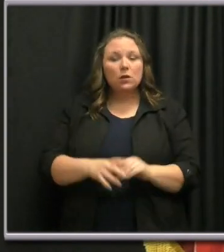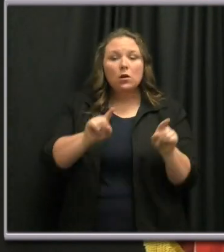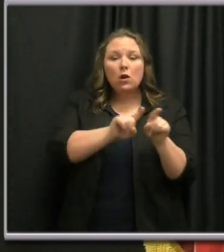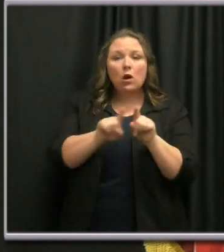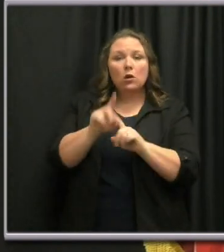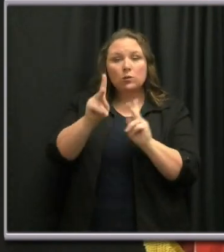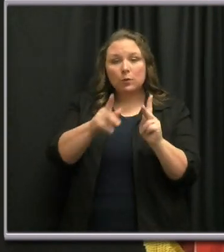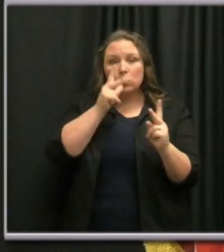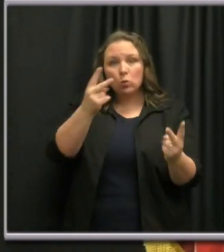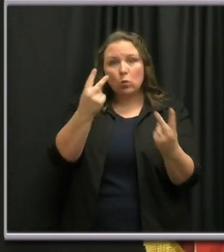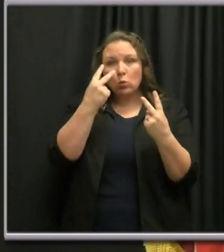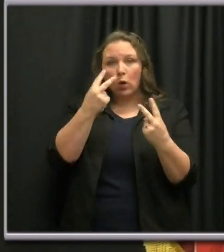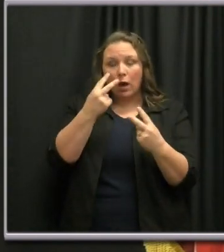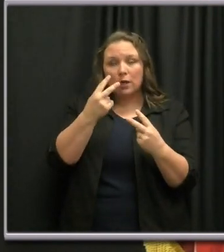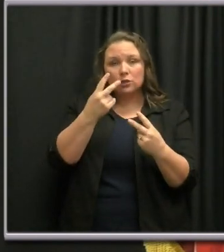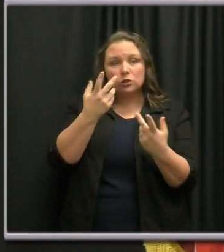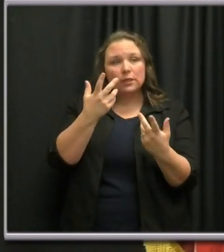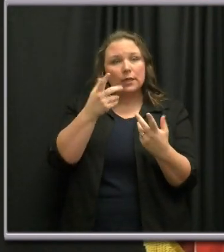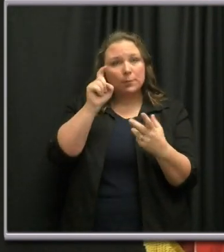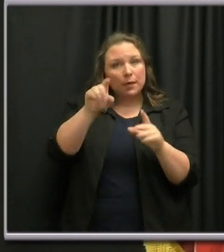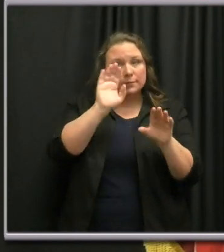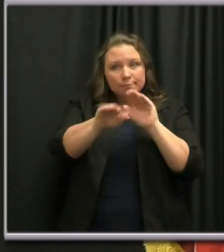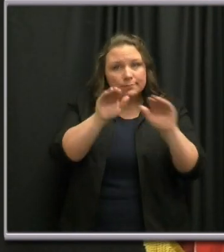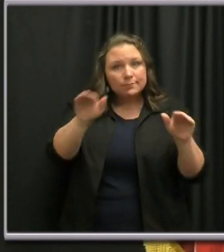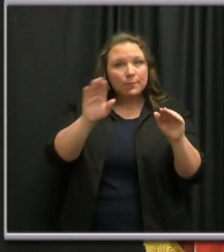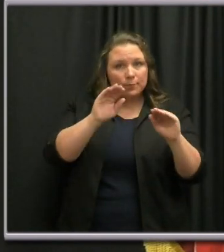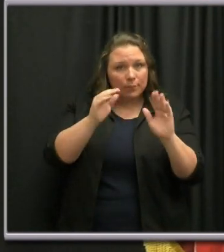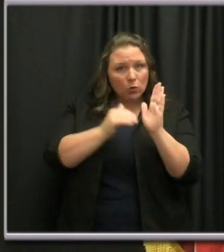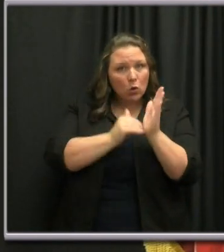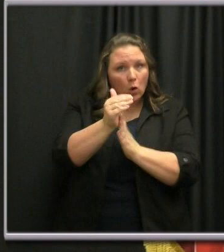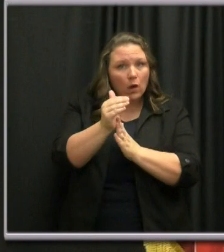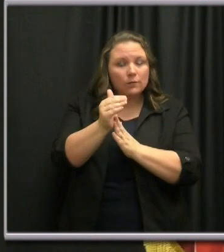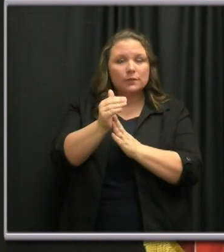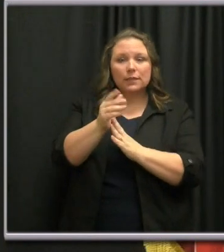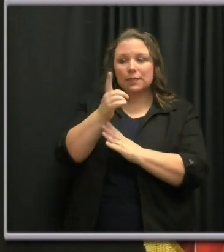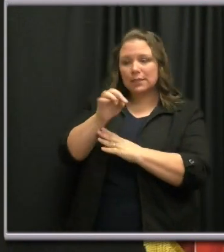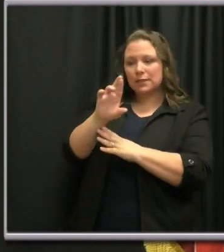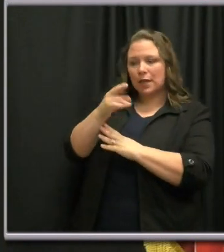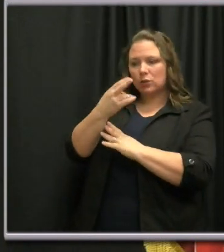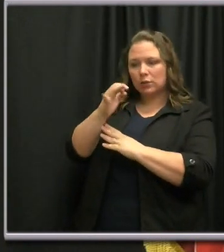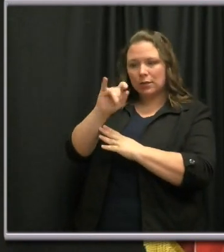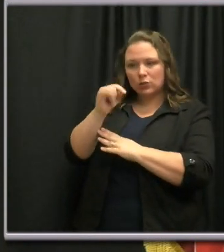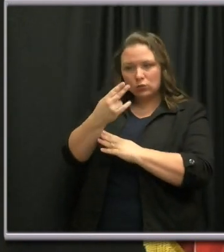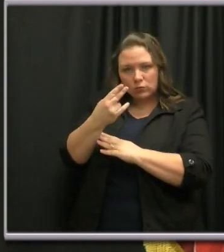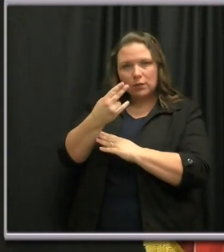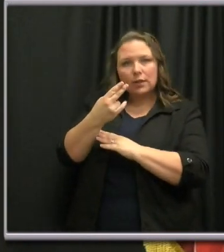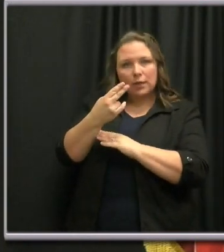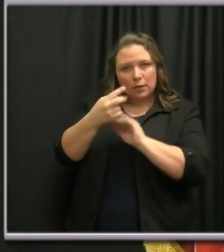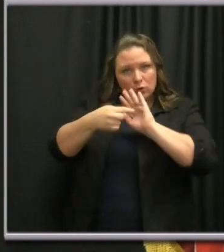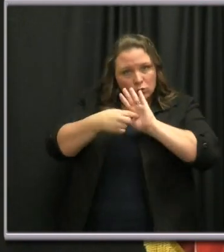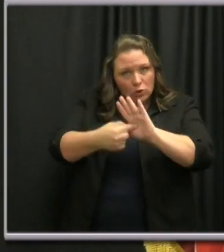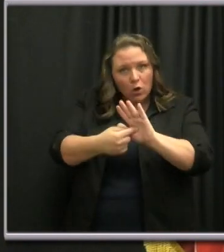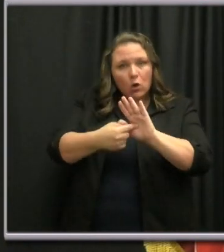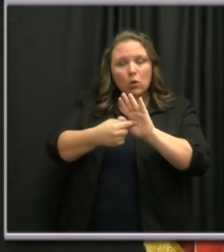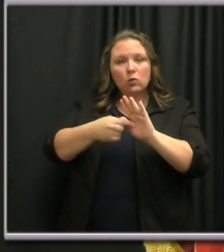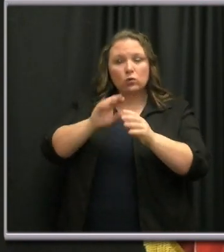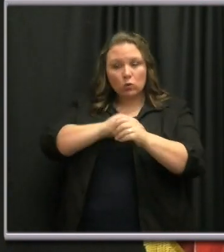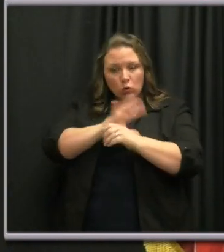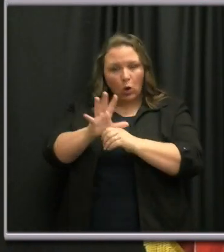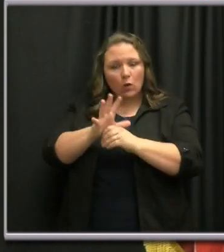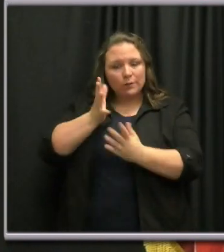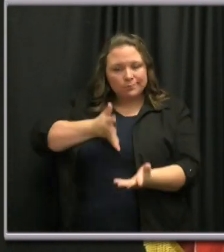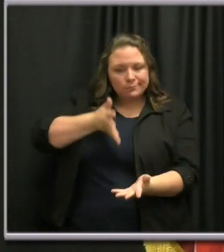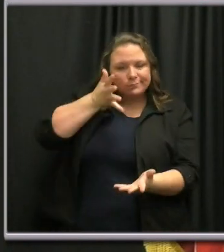viewers, it cannot be said too often, COVID, as Dr. Hildreth was pointing out, COVID is with us. This